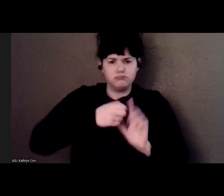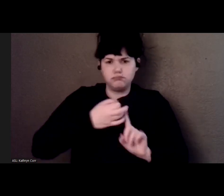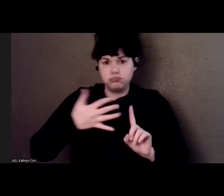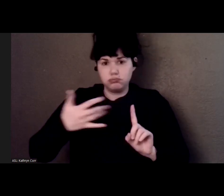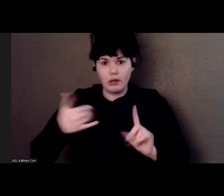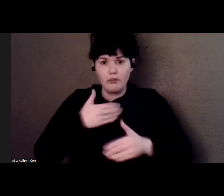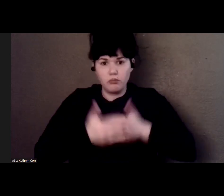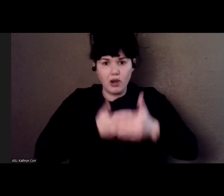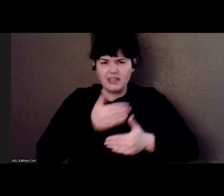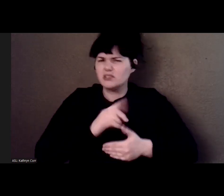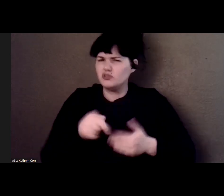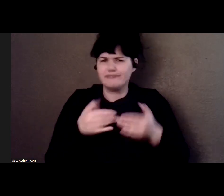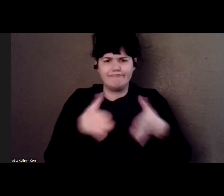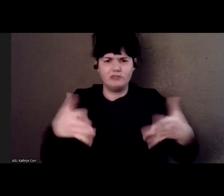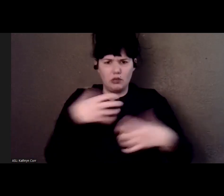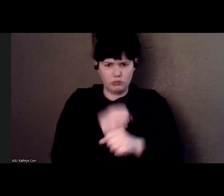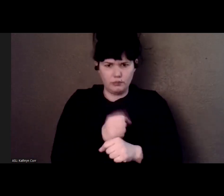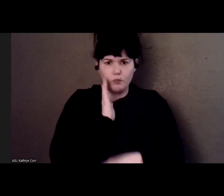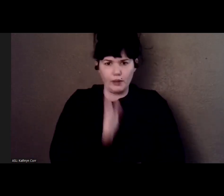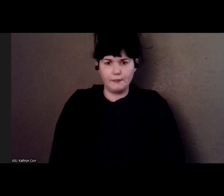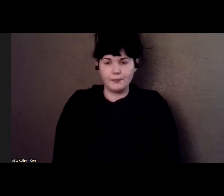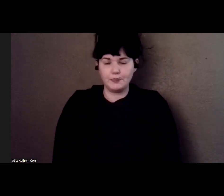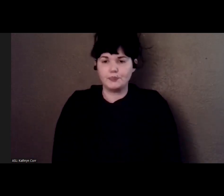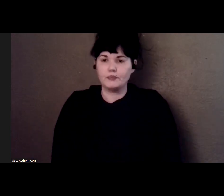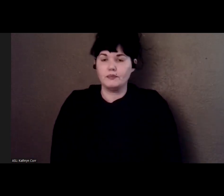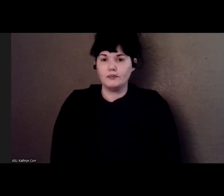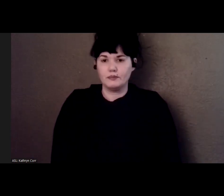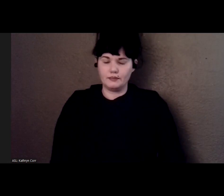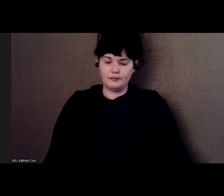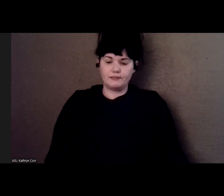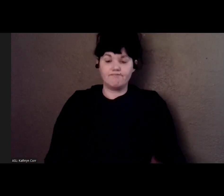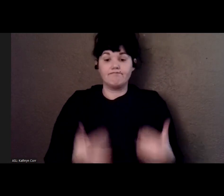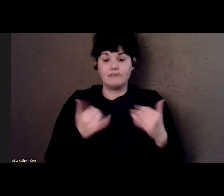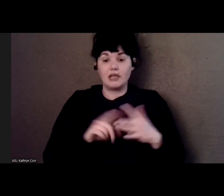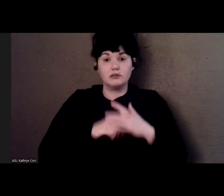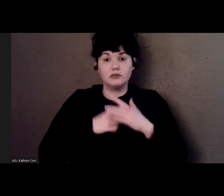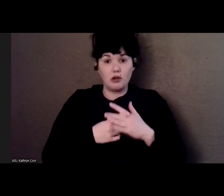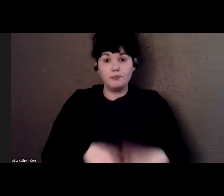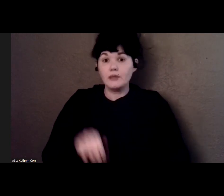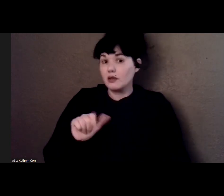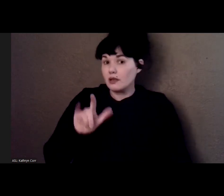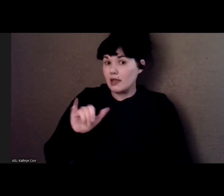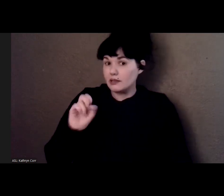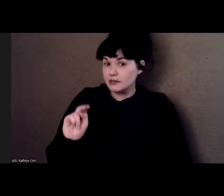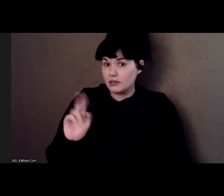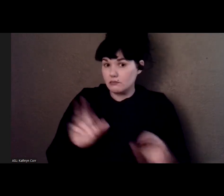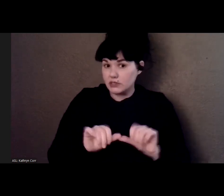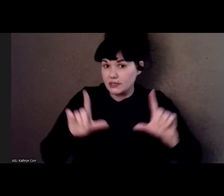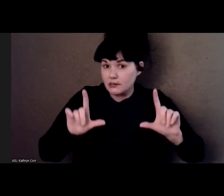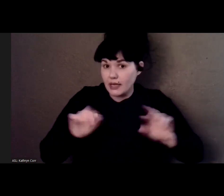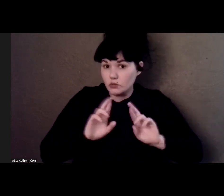an overview of that. So let's get started. Allison, do you have my first slide ready, or am I sharing that?